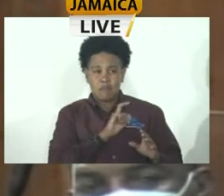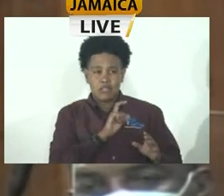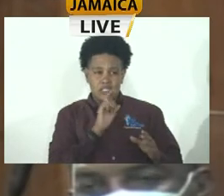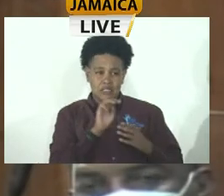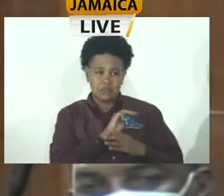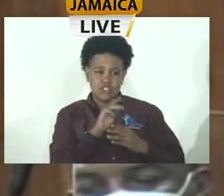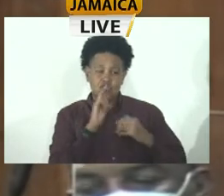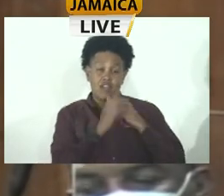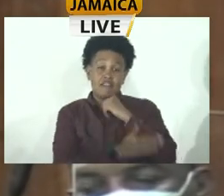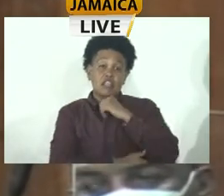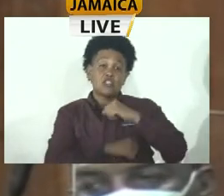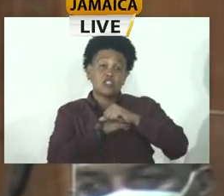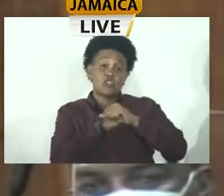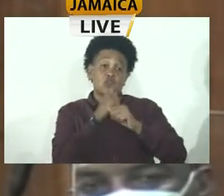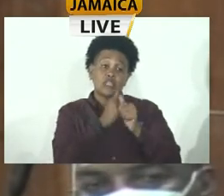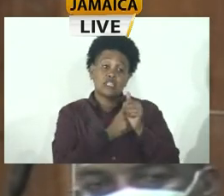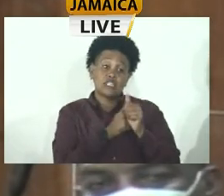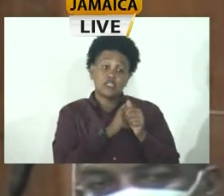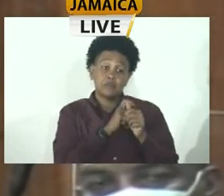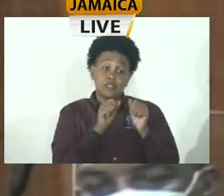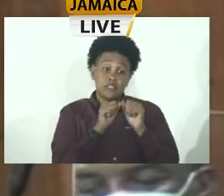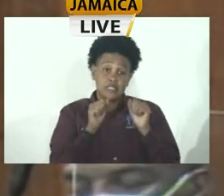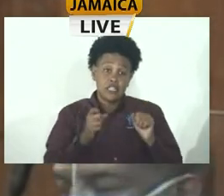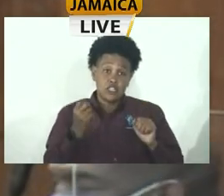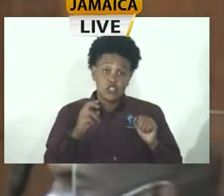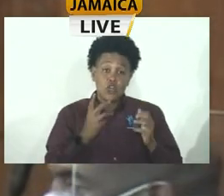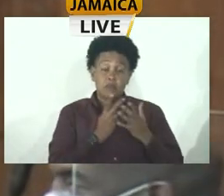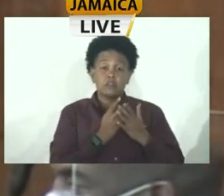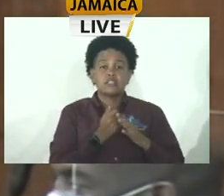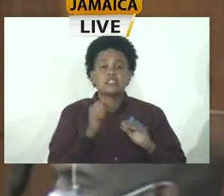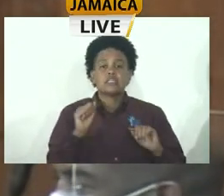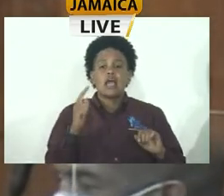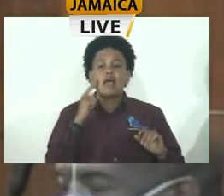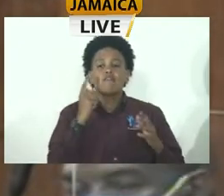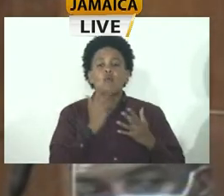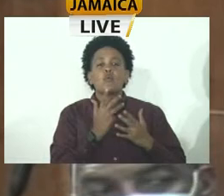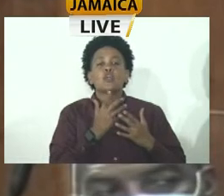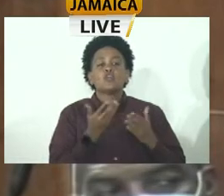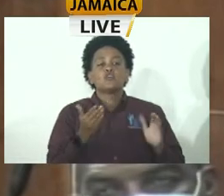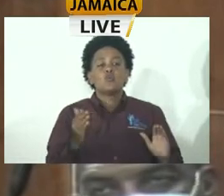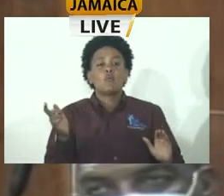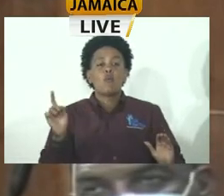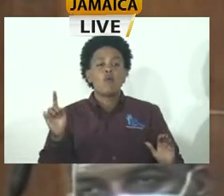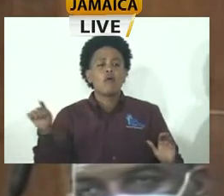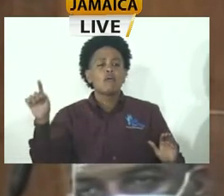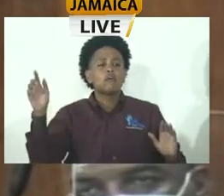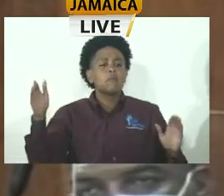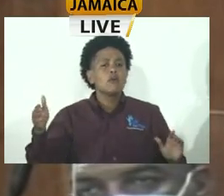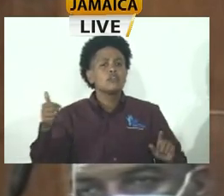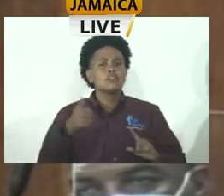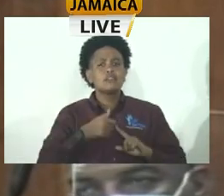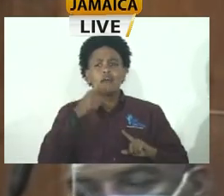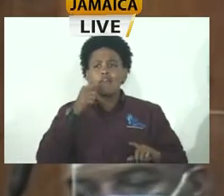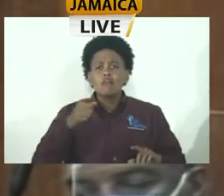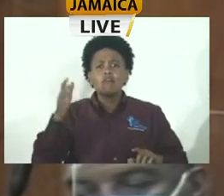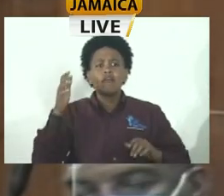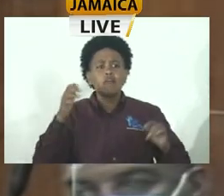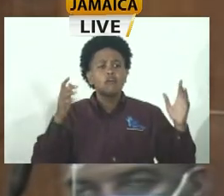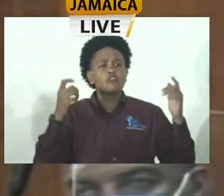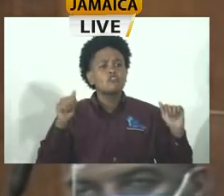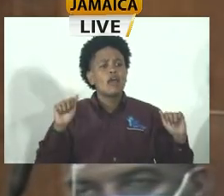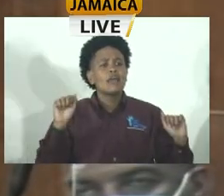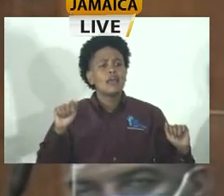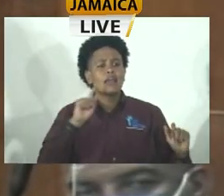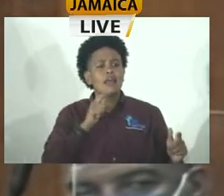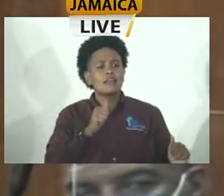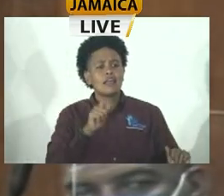so that in each police station our prison there can be a witness room where accused persons who are not on trial can attend for